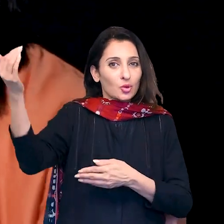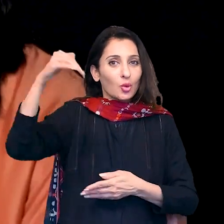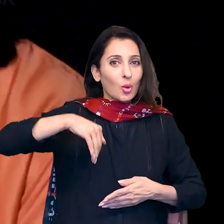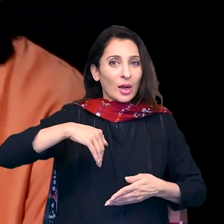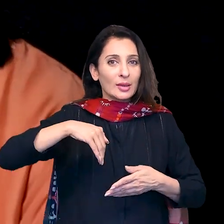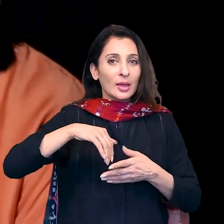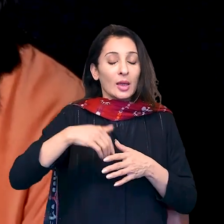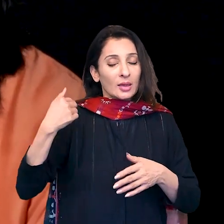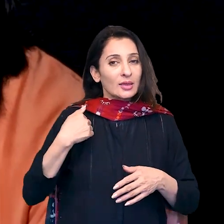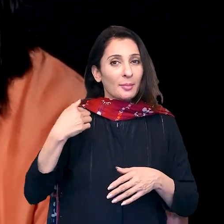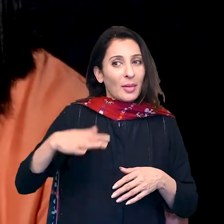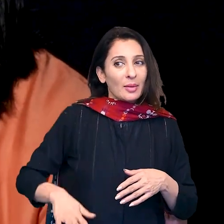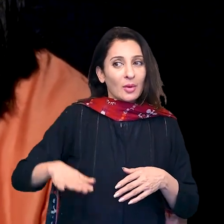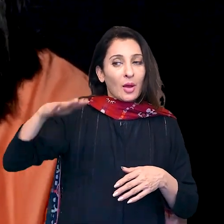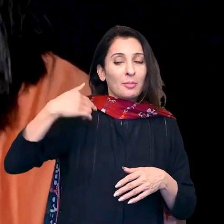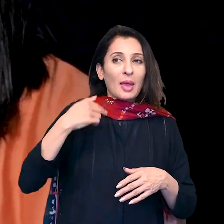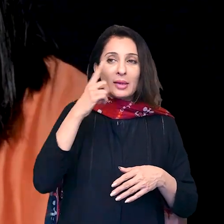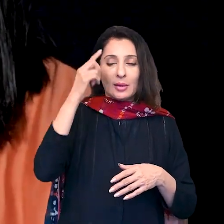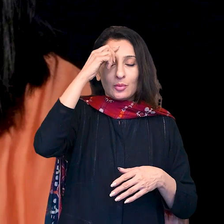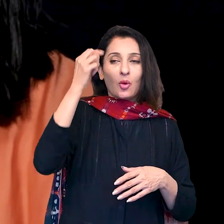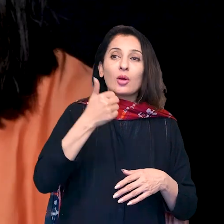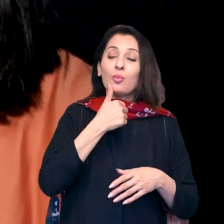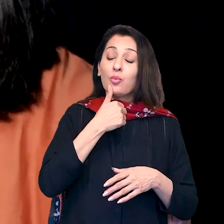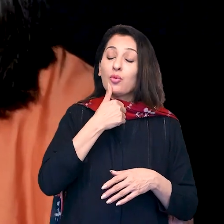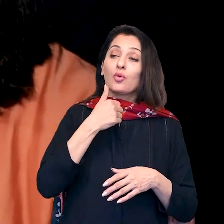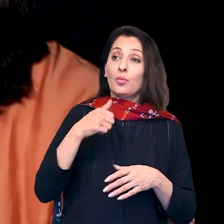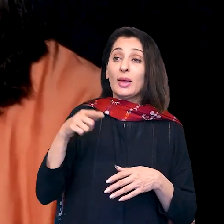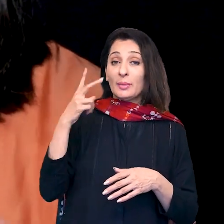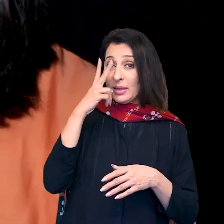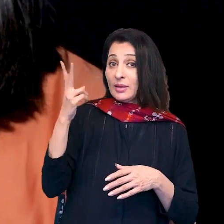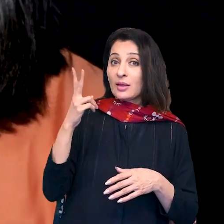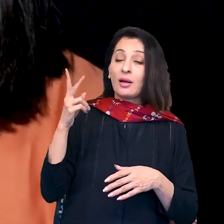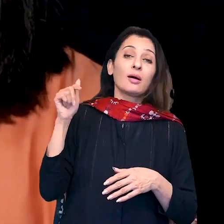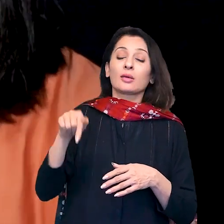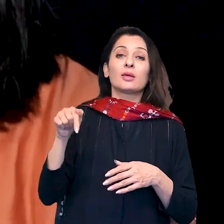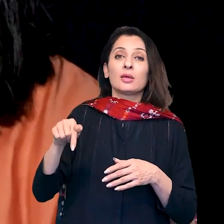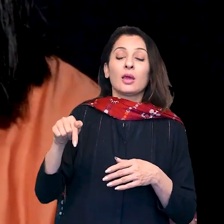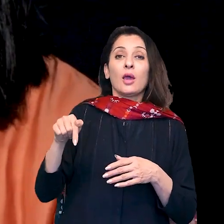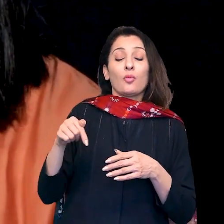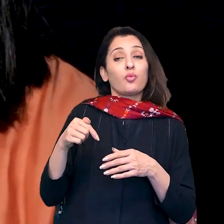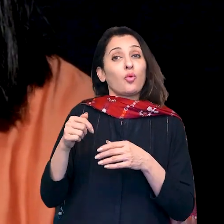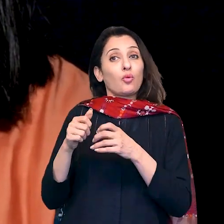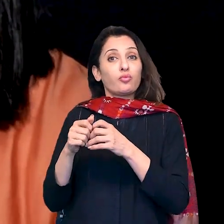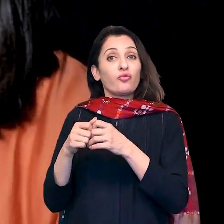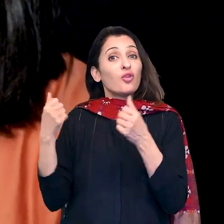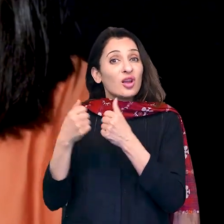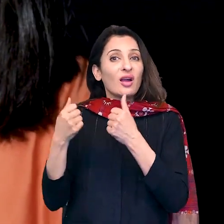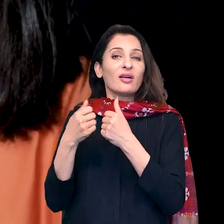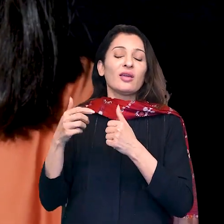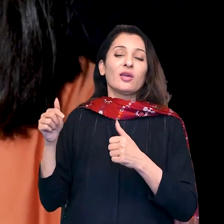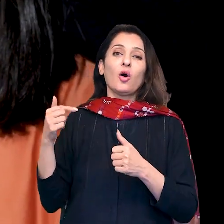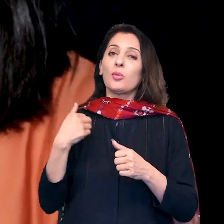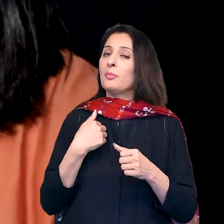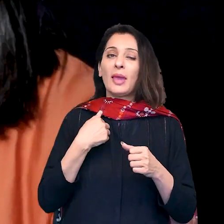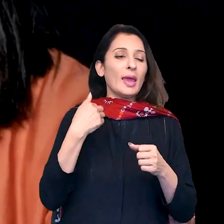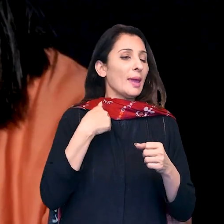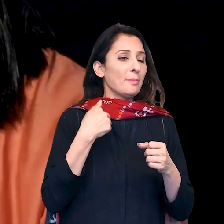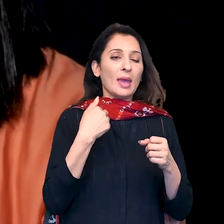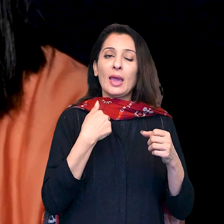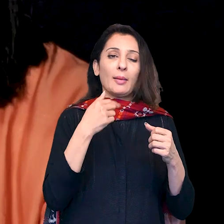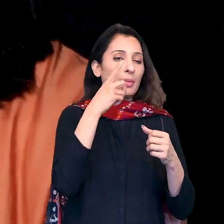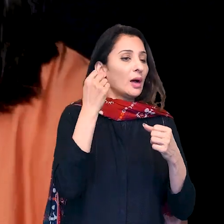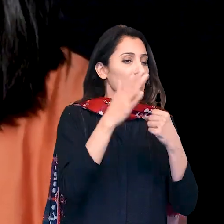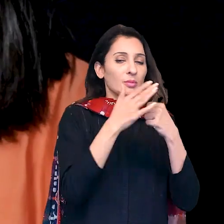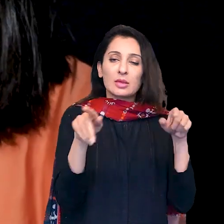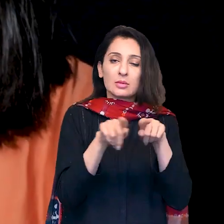to myself I wouldn't do this to my own partner. But you grow up and you end up doing that. And then when you're doing this, you notice